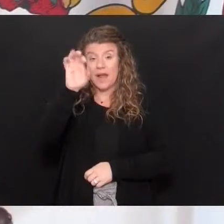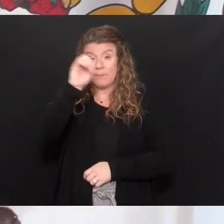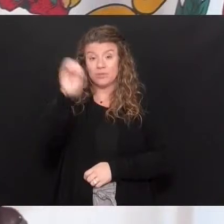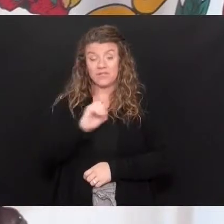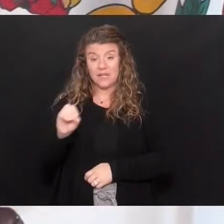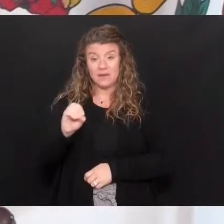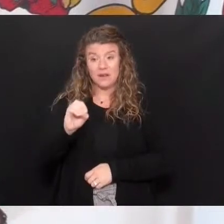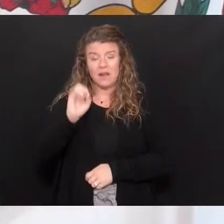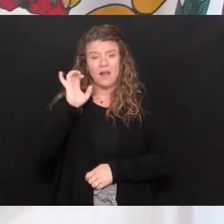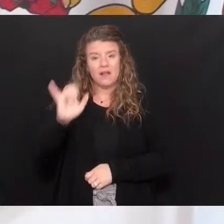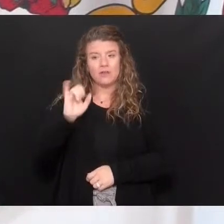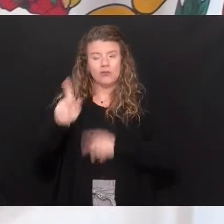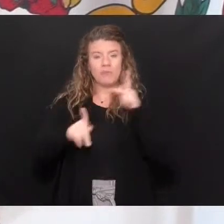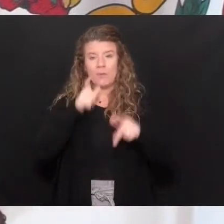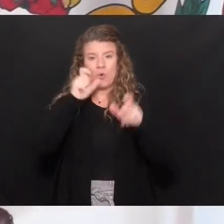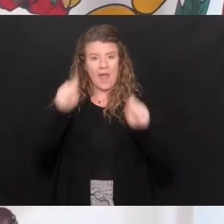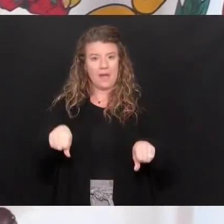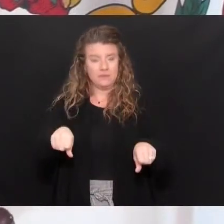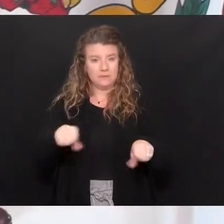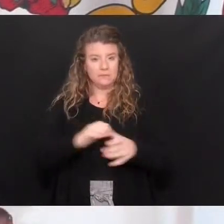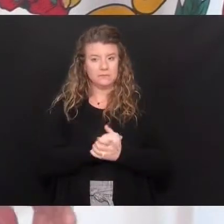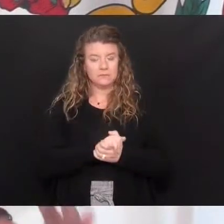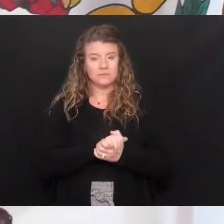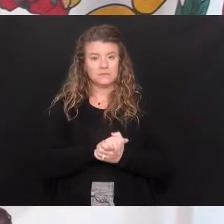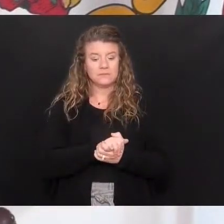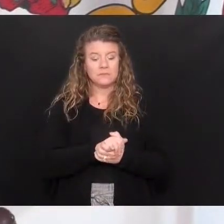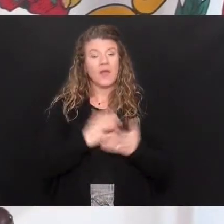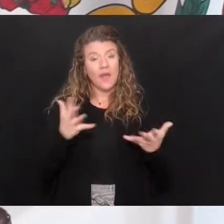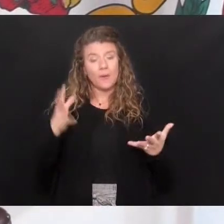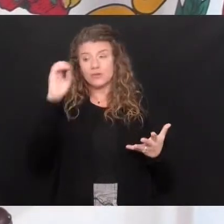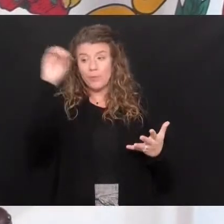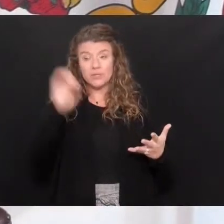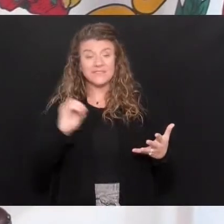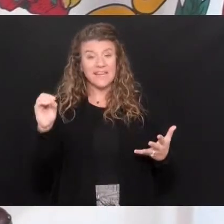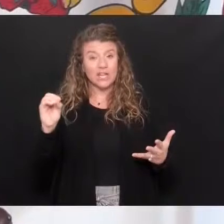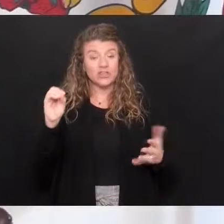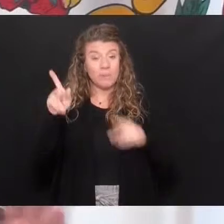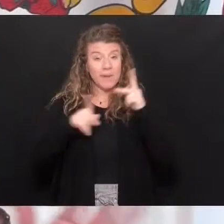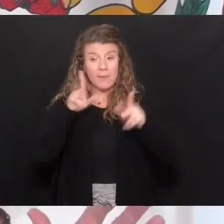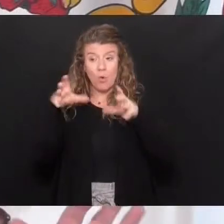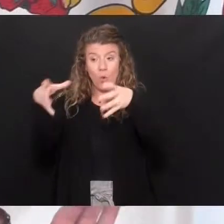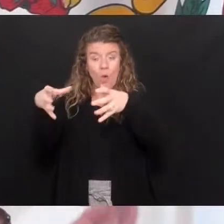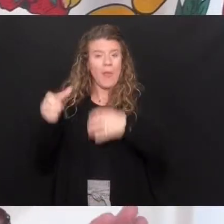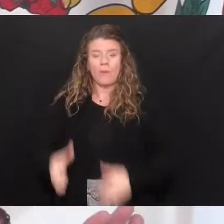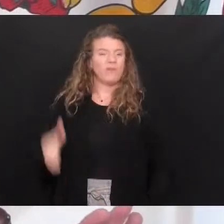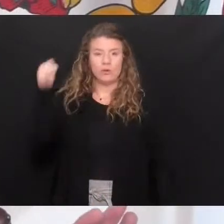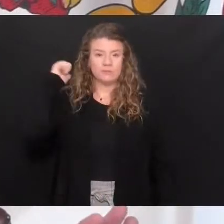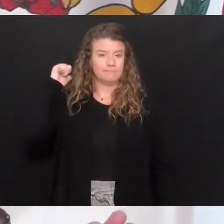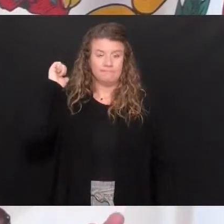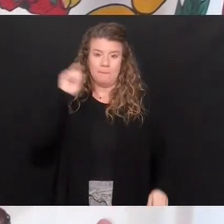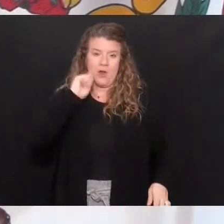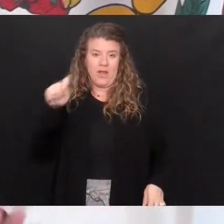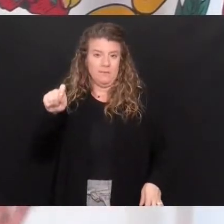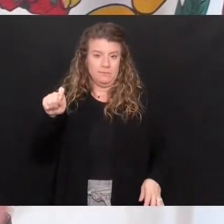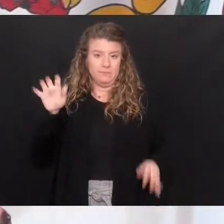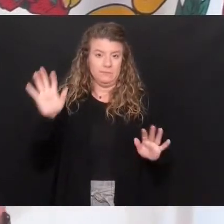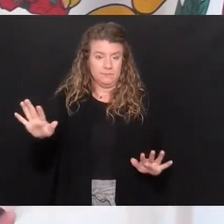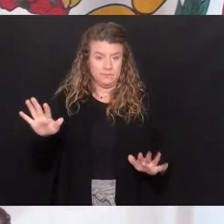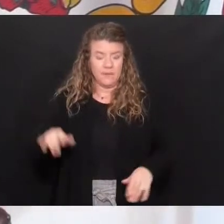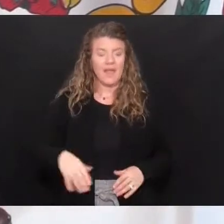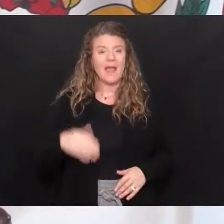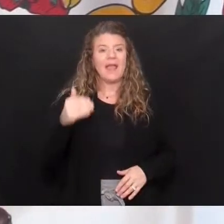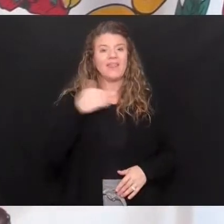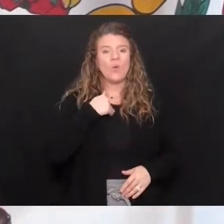50.9% of those that are eligible. Now, there's a percentage out there that's not going to take it no matter what. And then there's